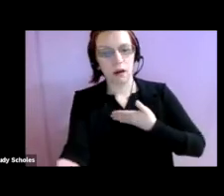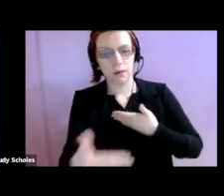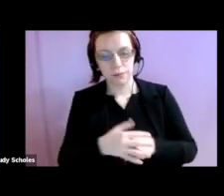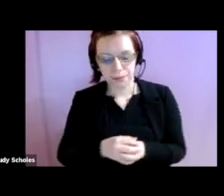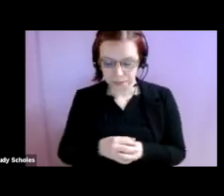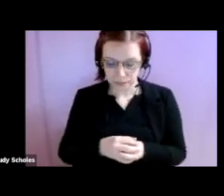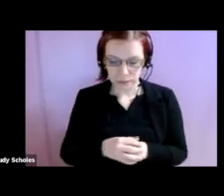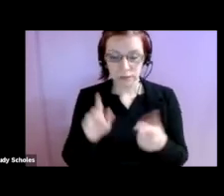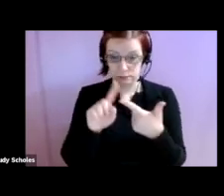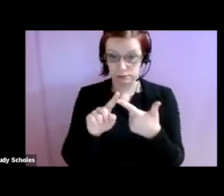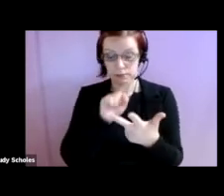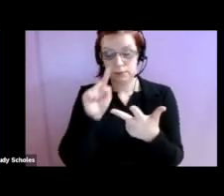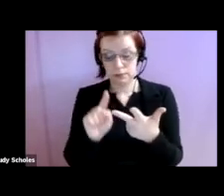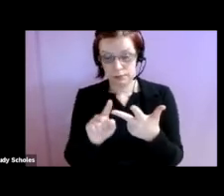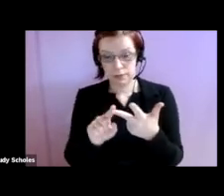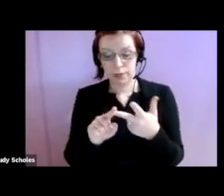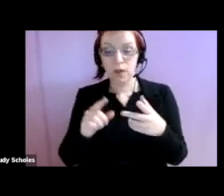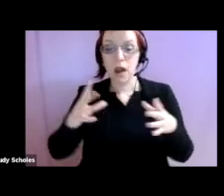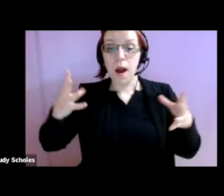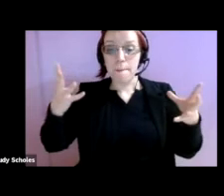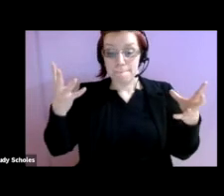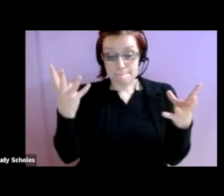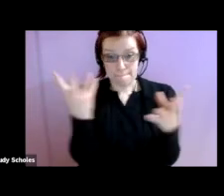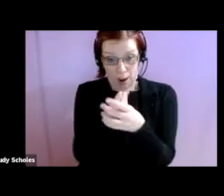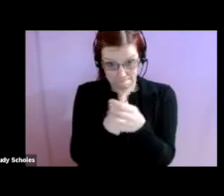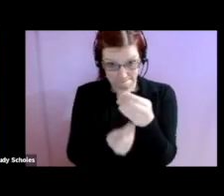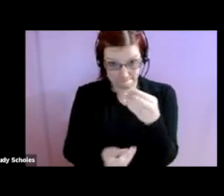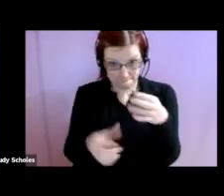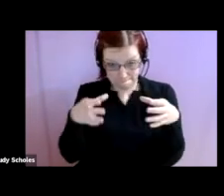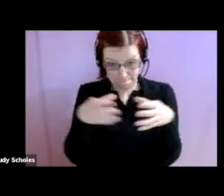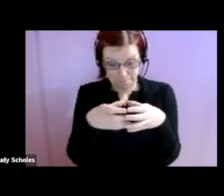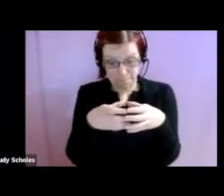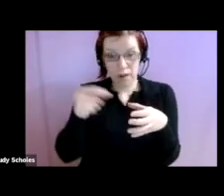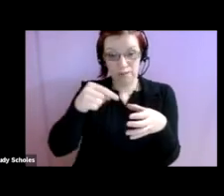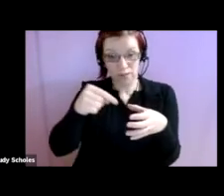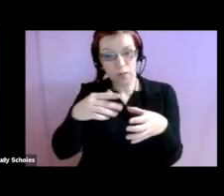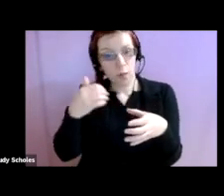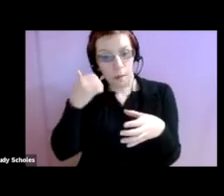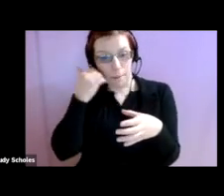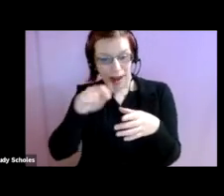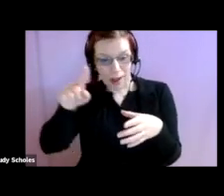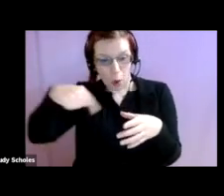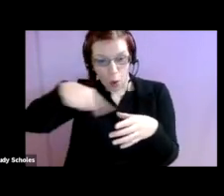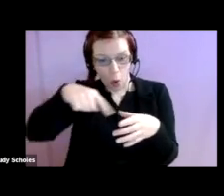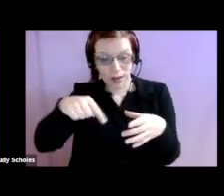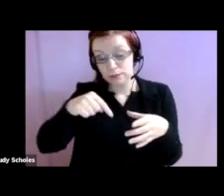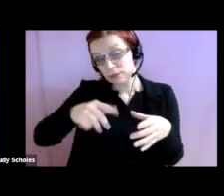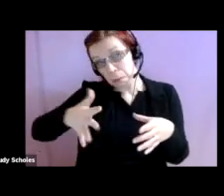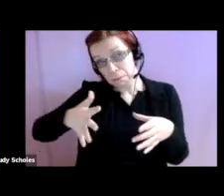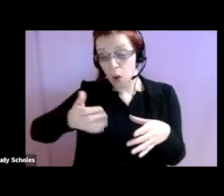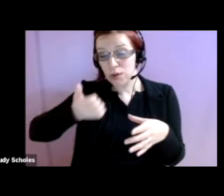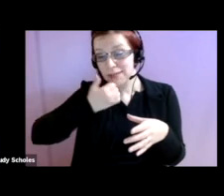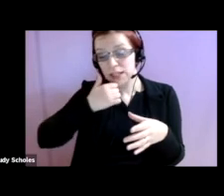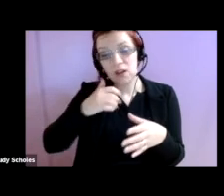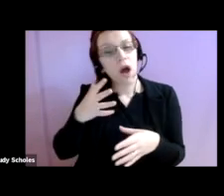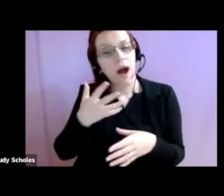the final black hole that was produced when the original two smashed into one another was about the size of Iceland,